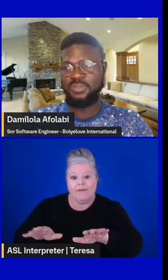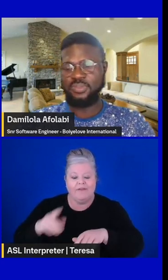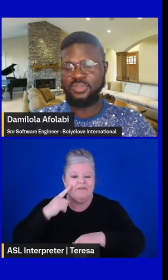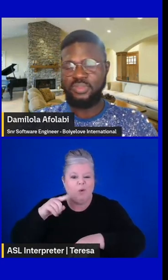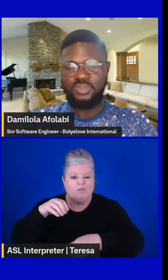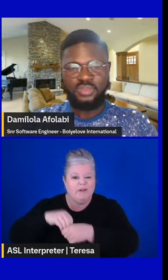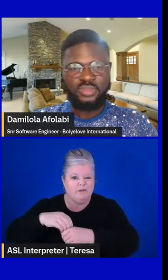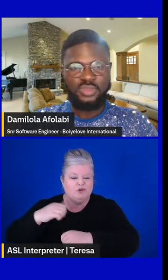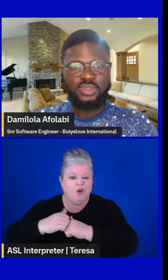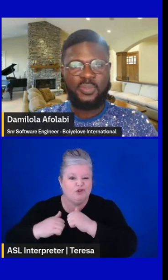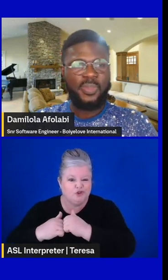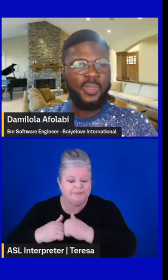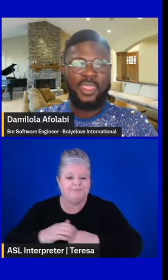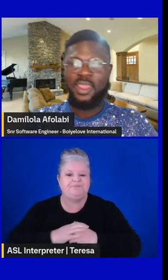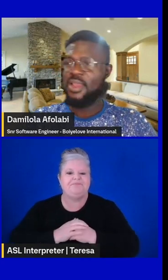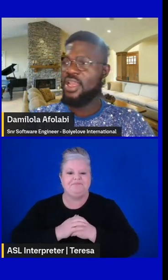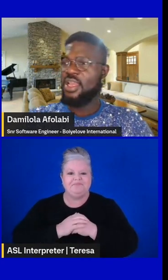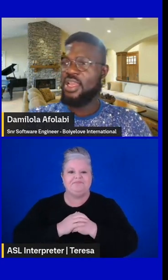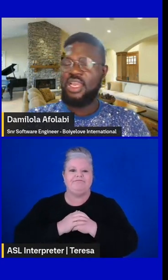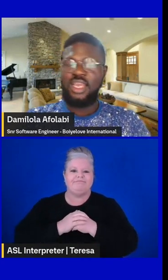infrastructure.